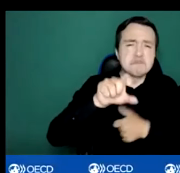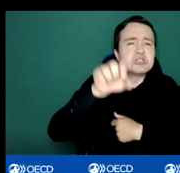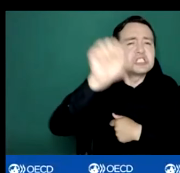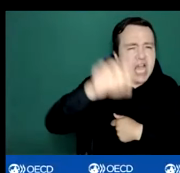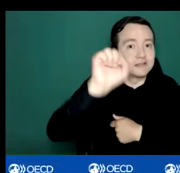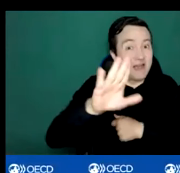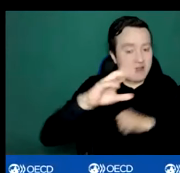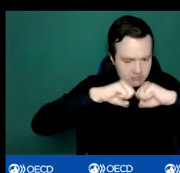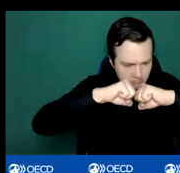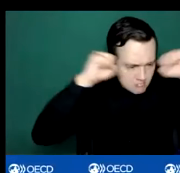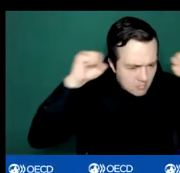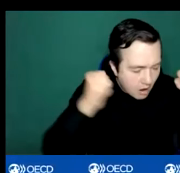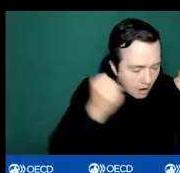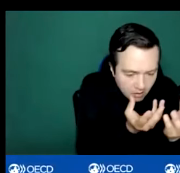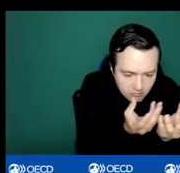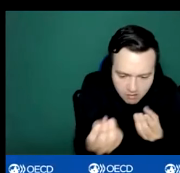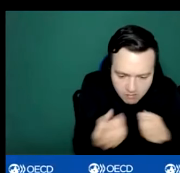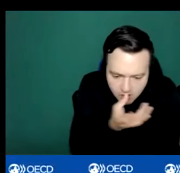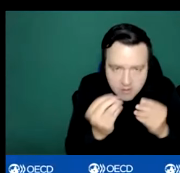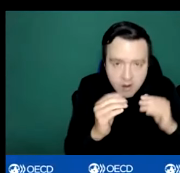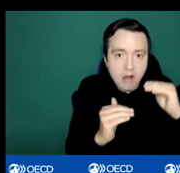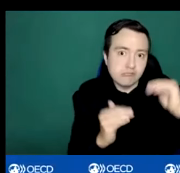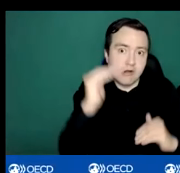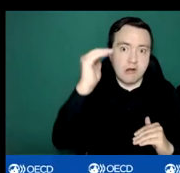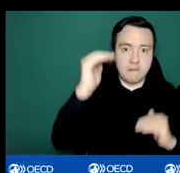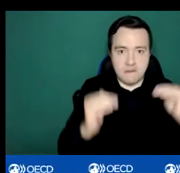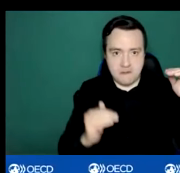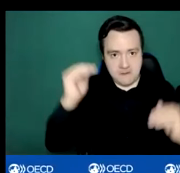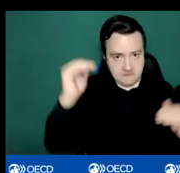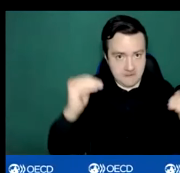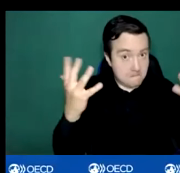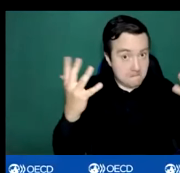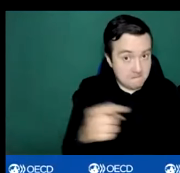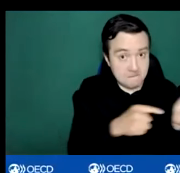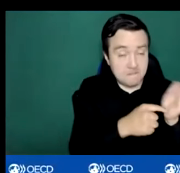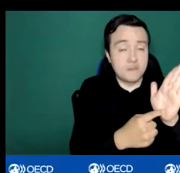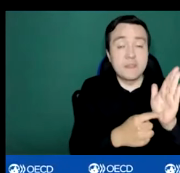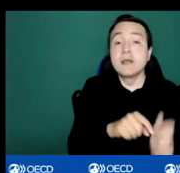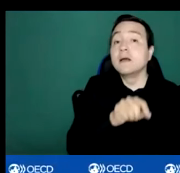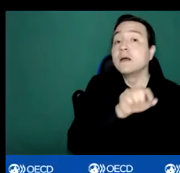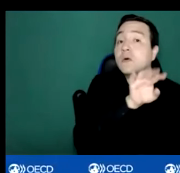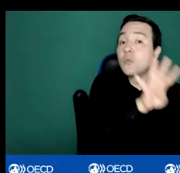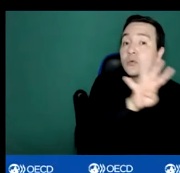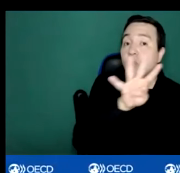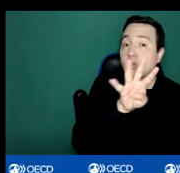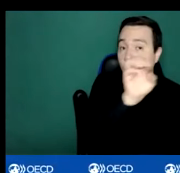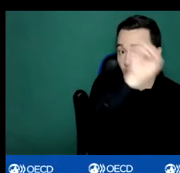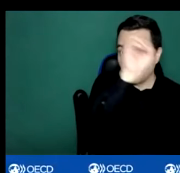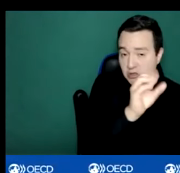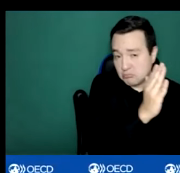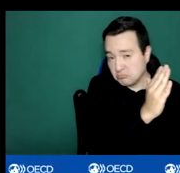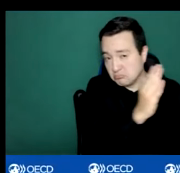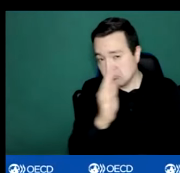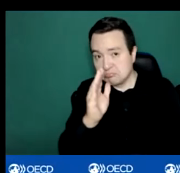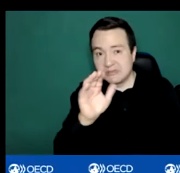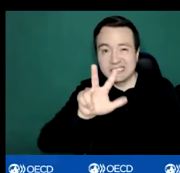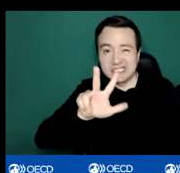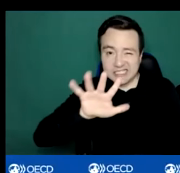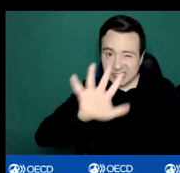to 52% to 56% when you go across increasing levels of